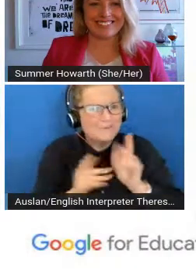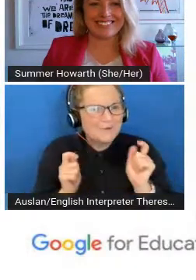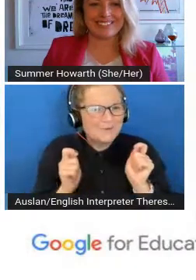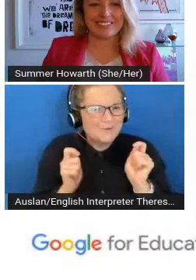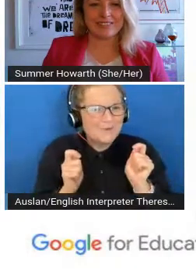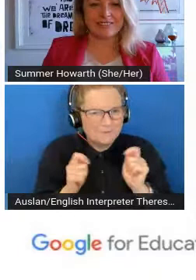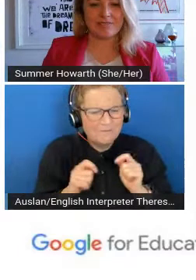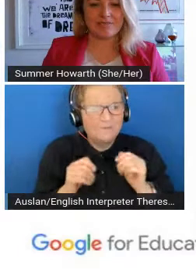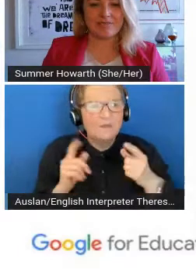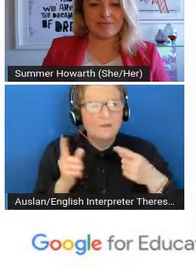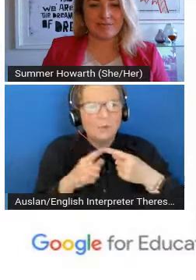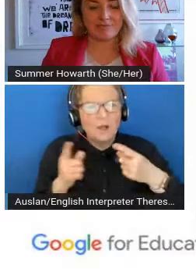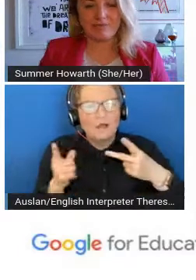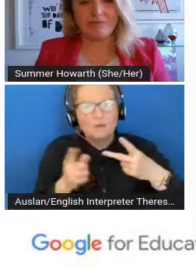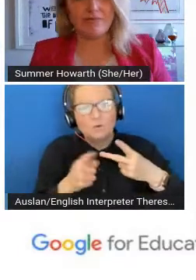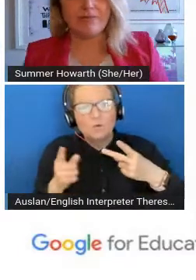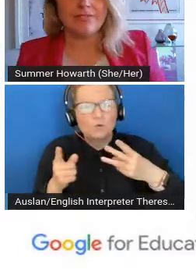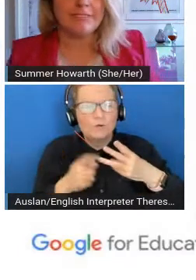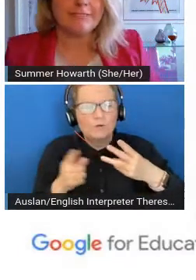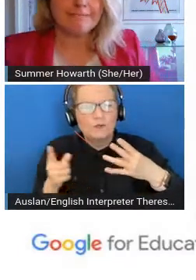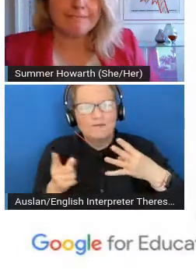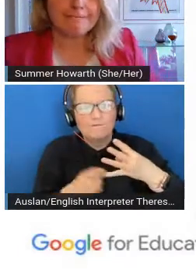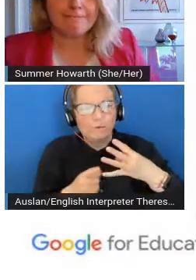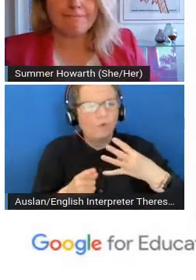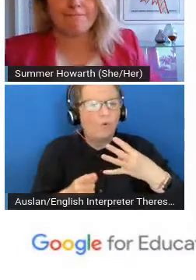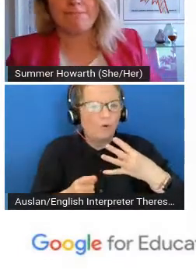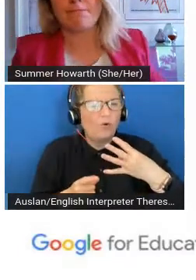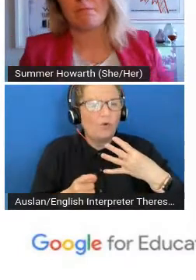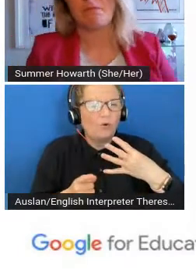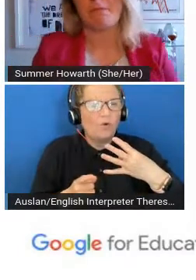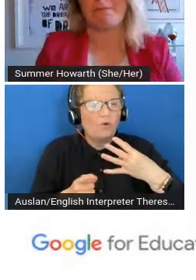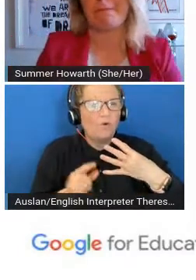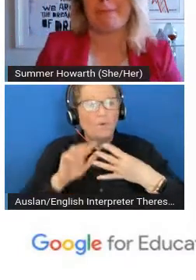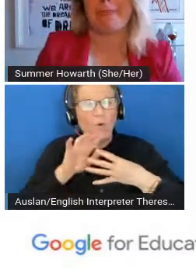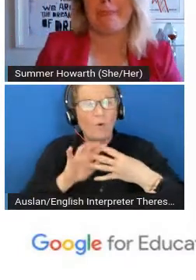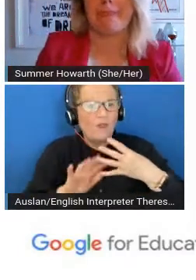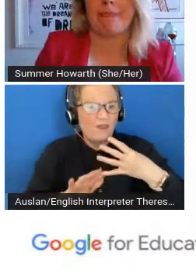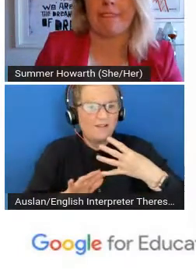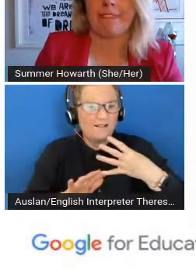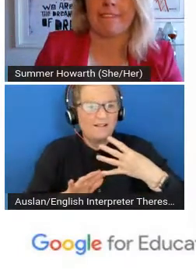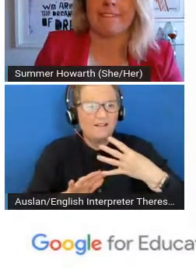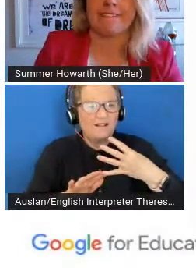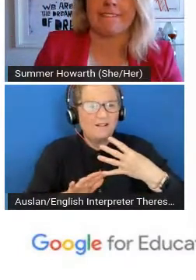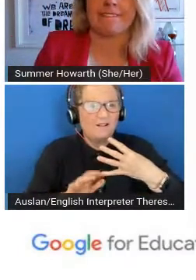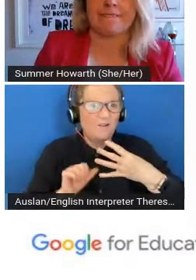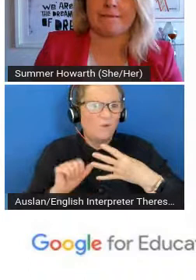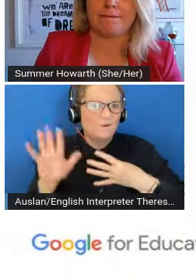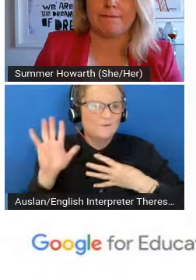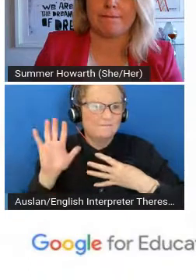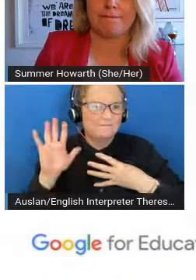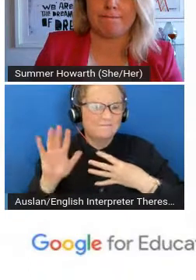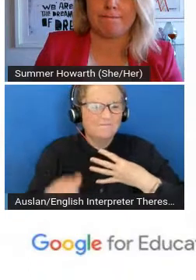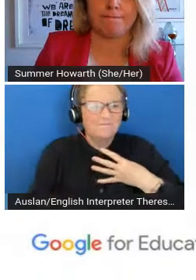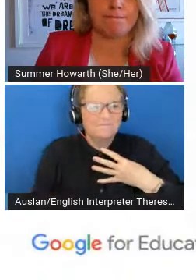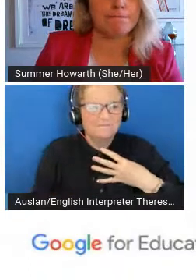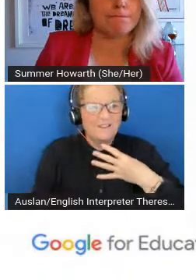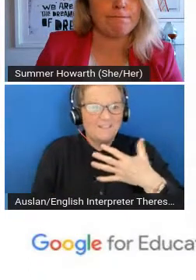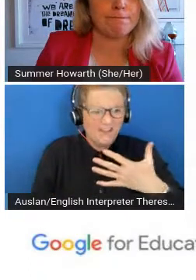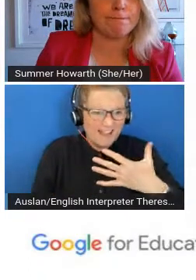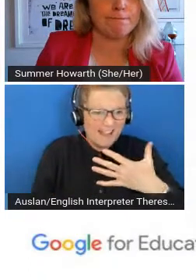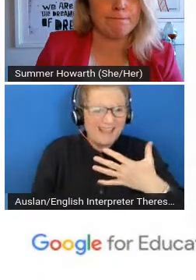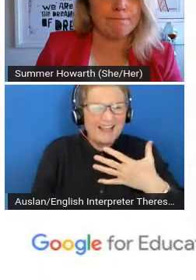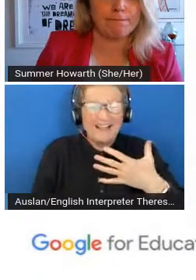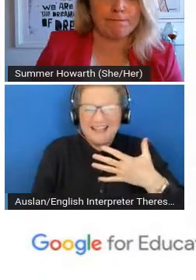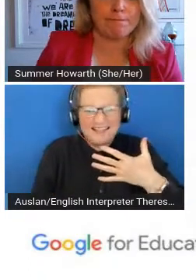Screencasts, rich texts, voiceover slides, all of that stuff is awesome. Live Google Meet